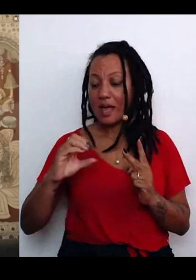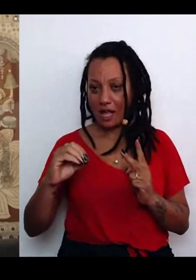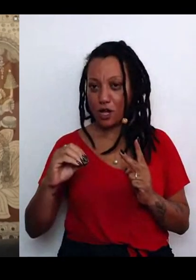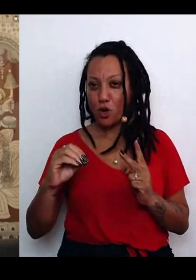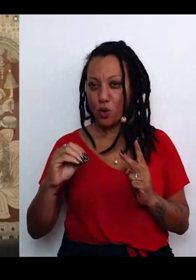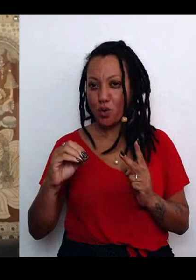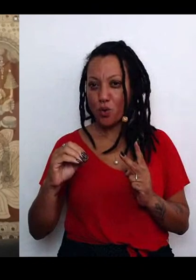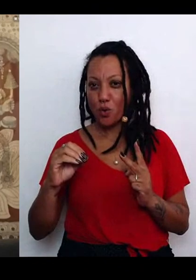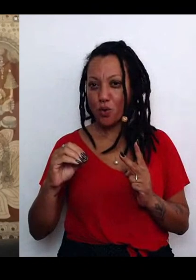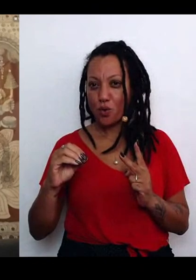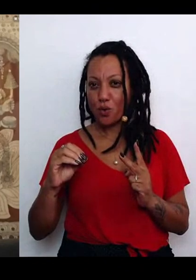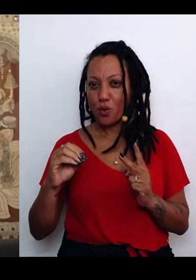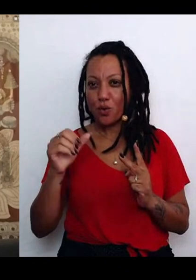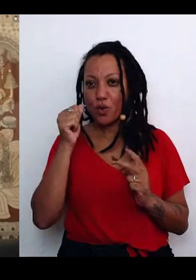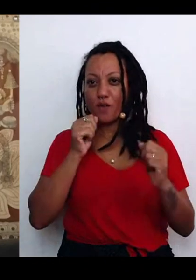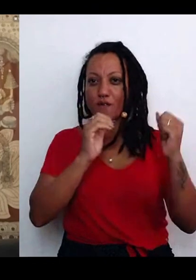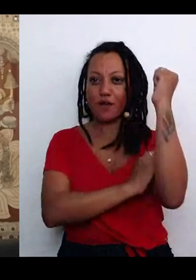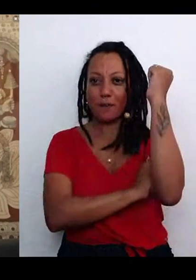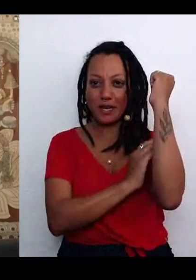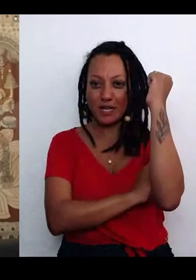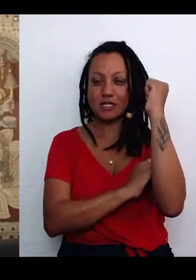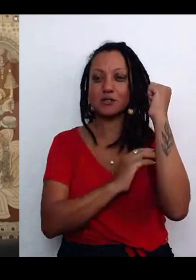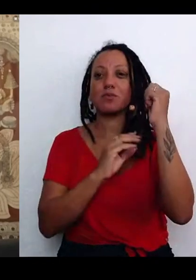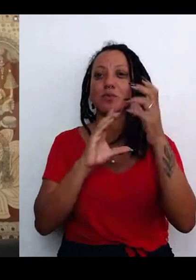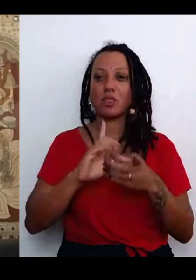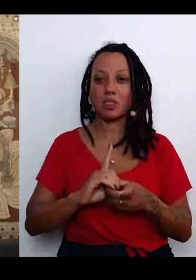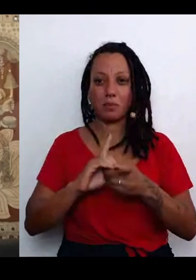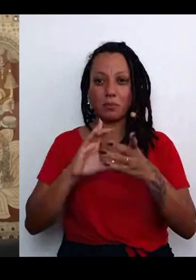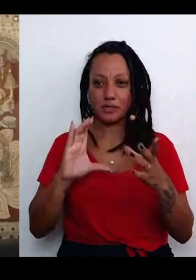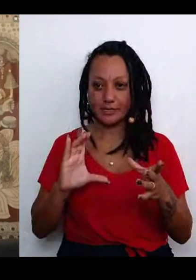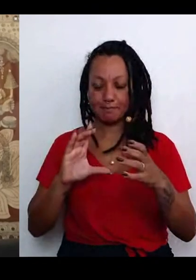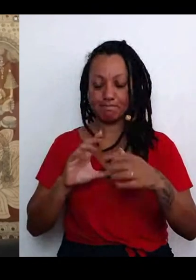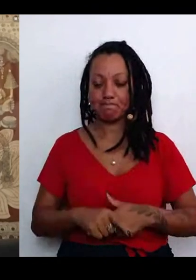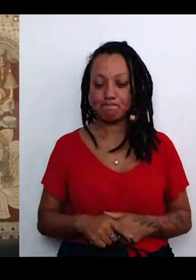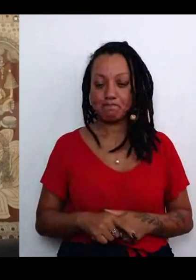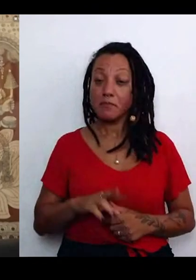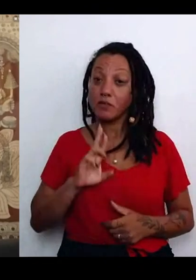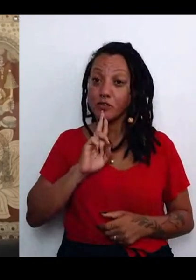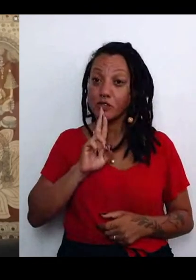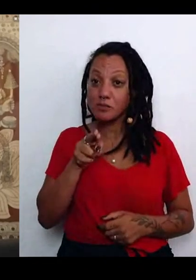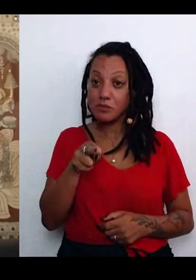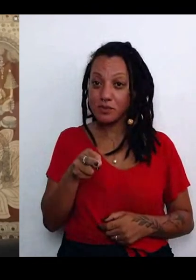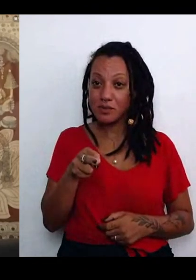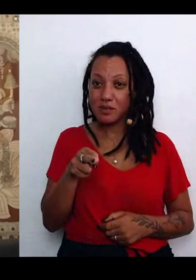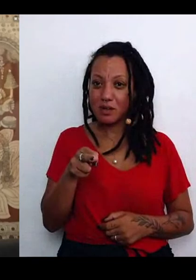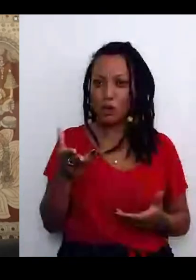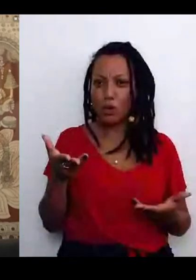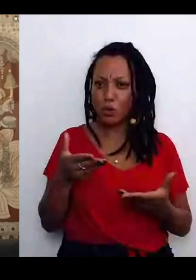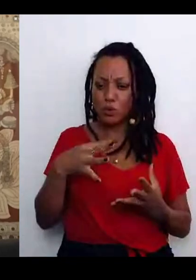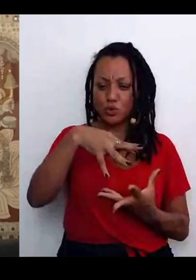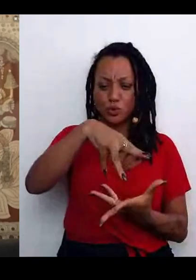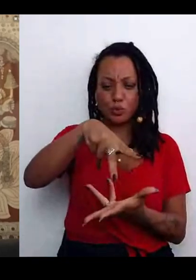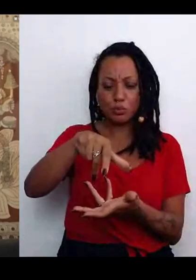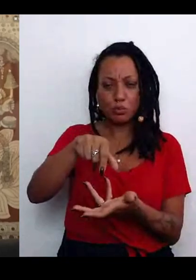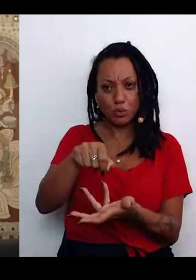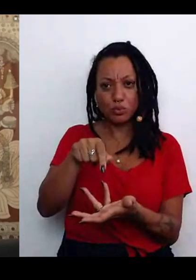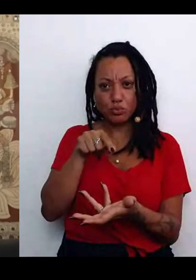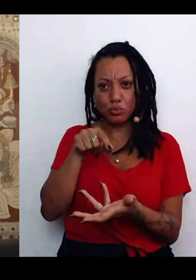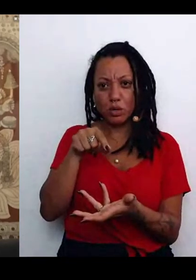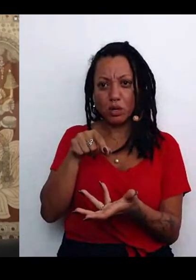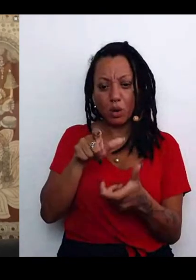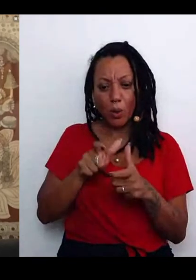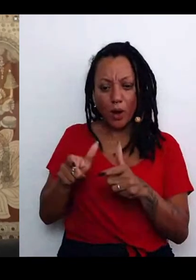uh that land was to convert it into private property across the world land was a Commons